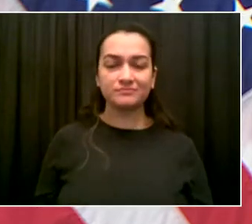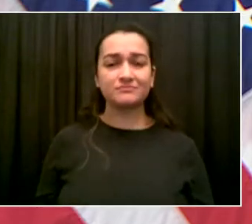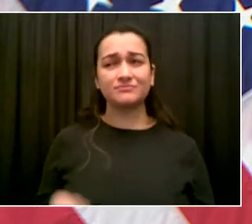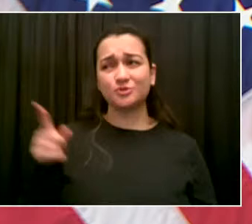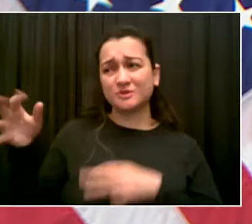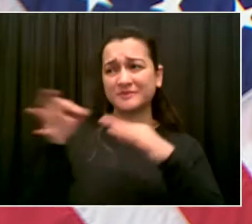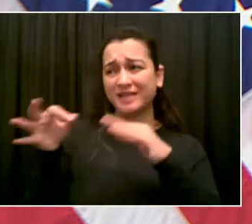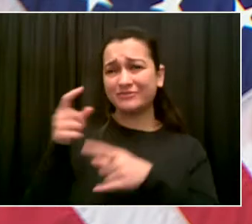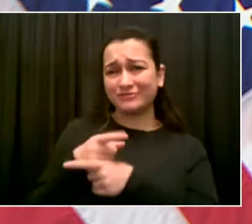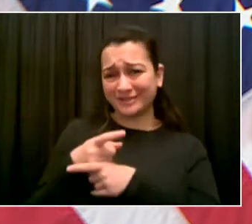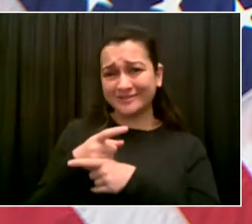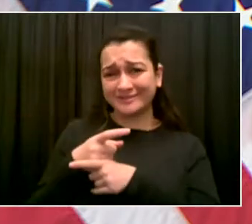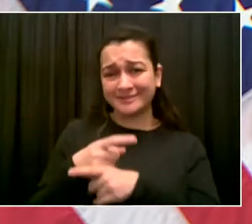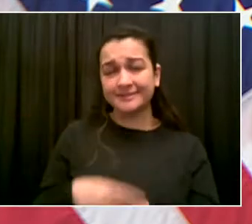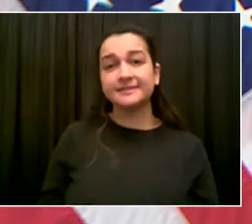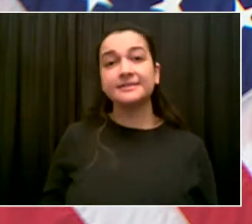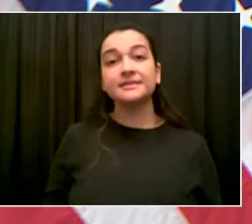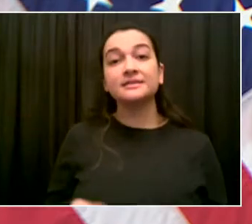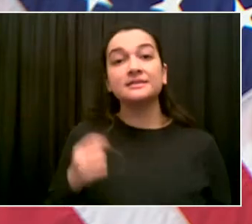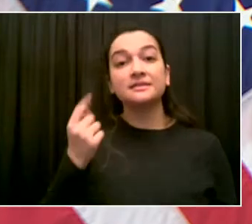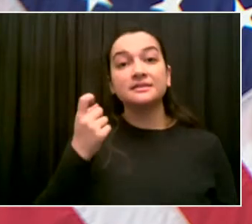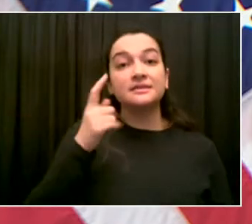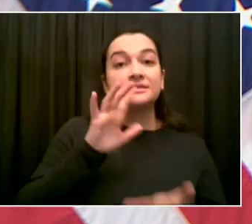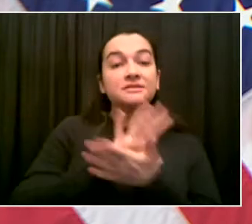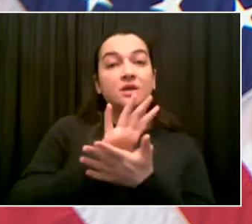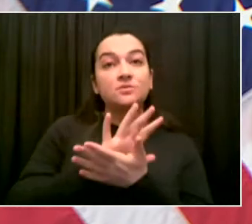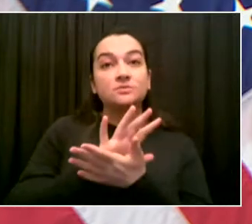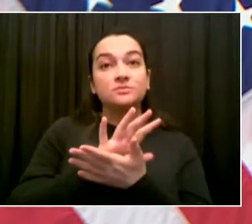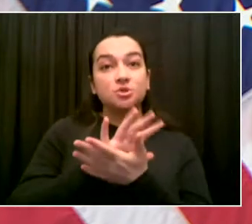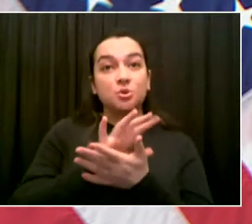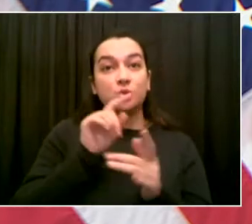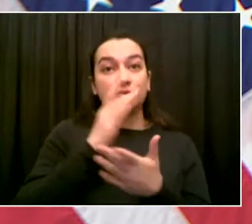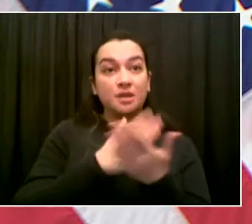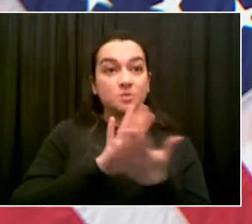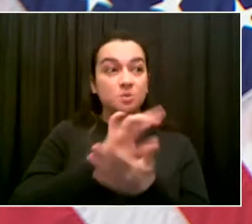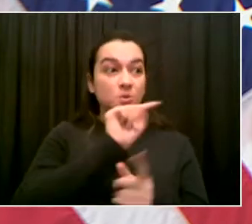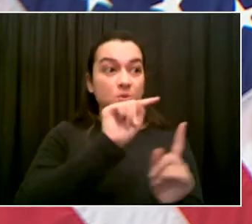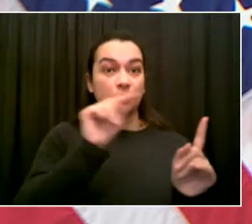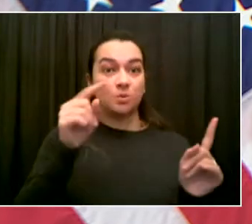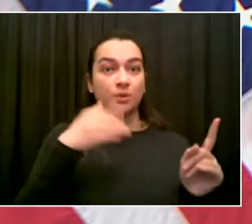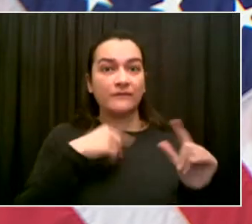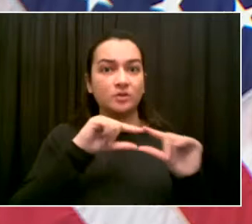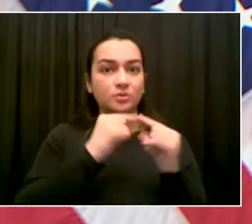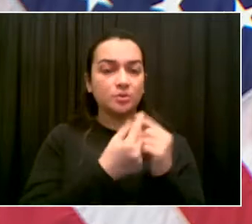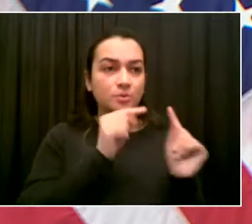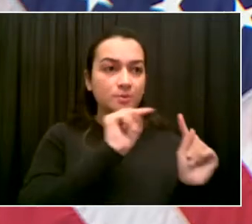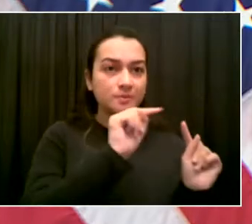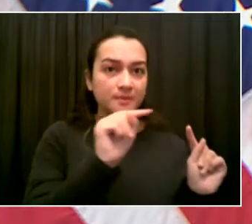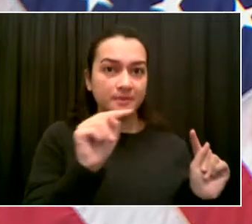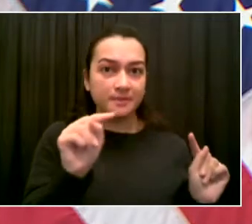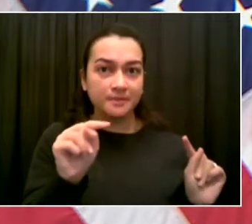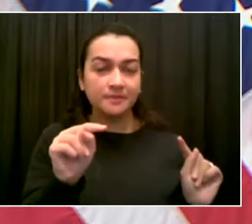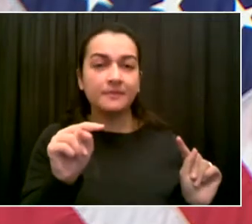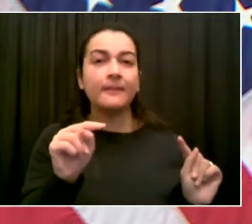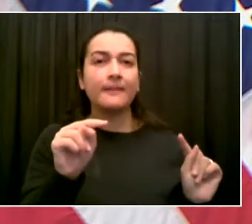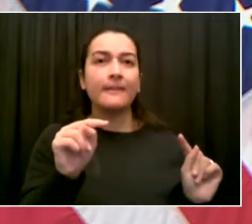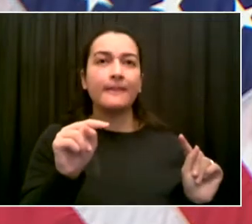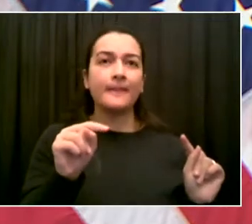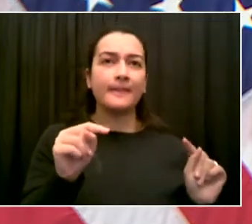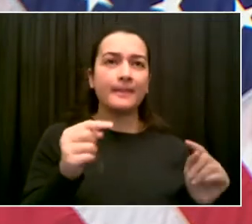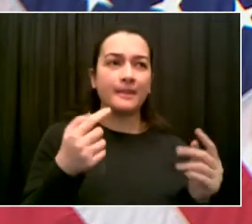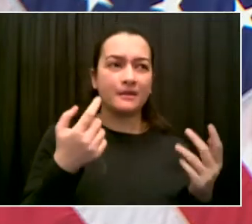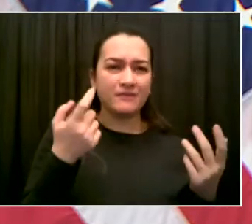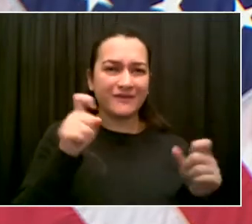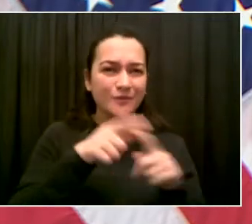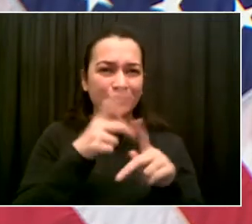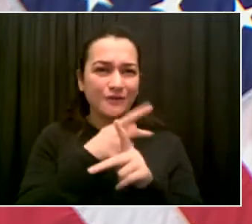we can do it all 5 days for all students, and schools are working on what works in their community. But we are pushing forward to get as many students